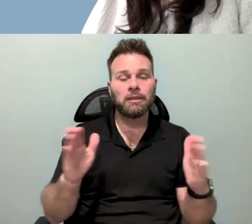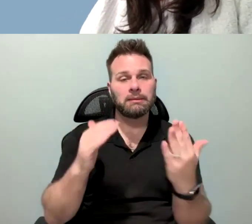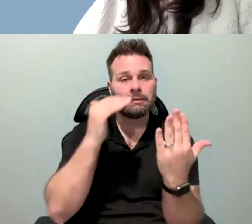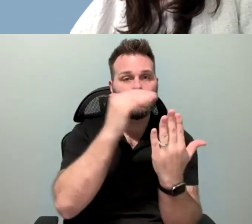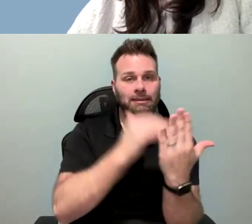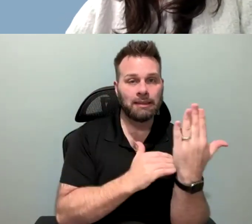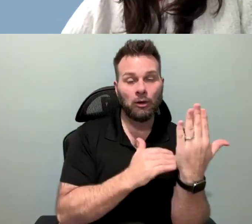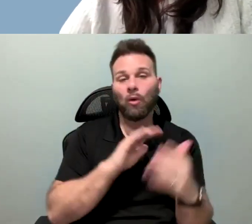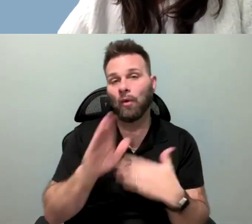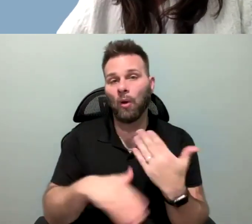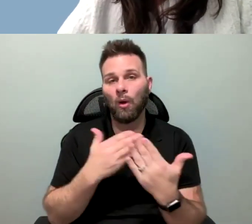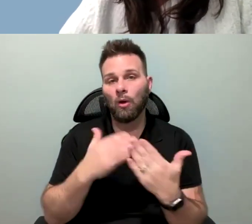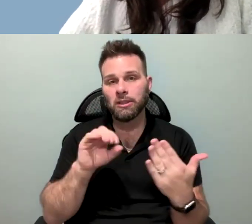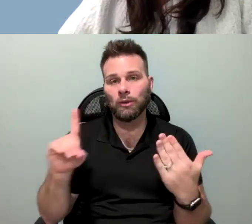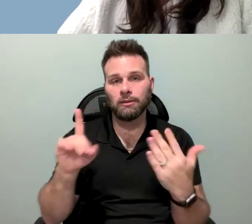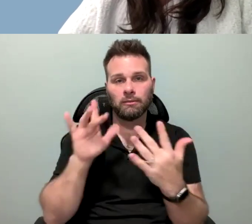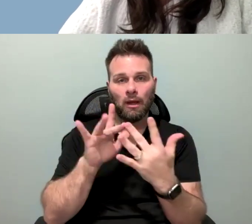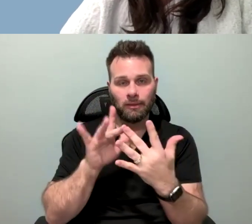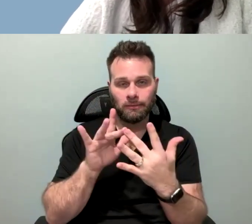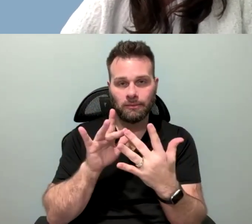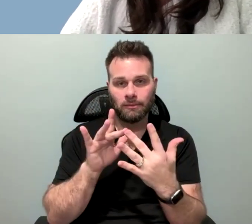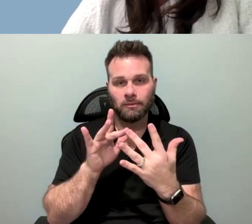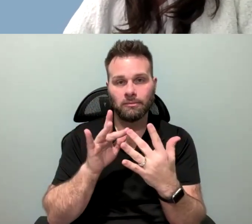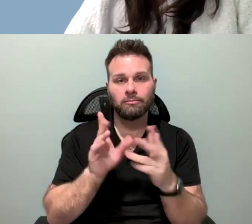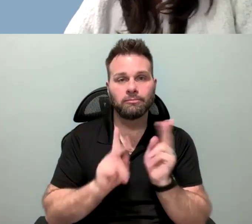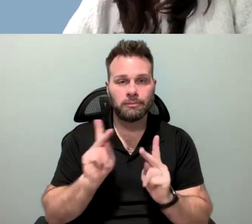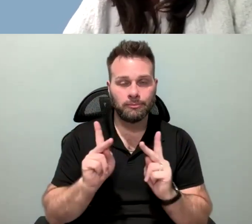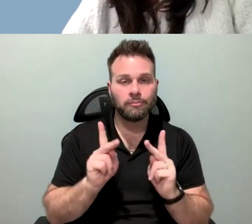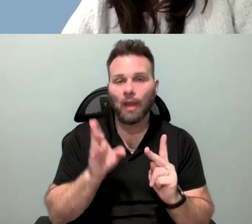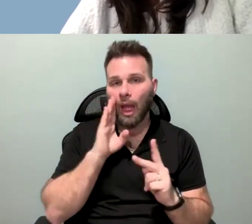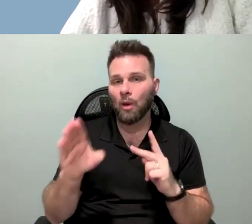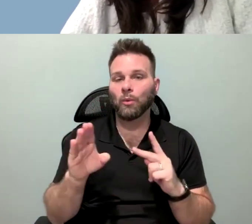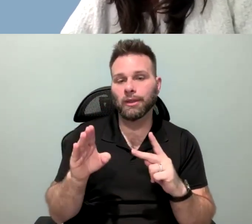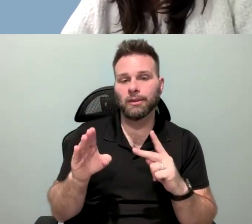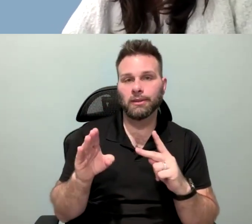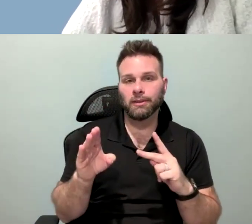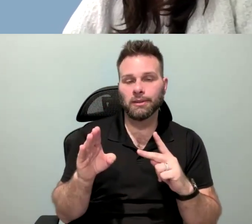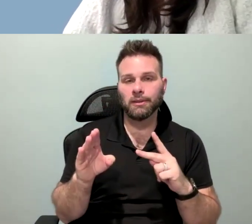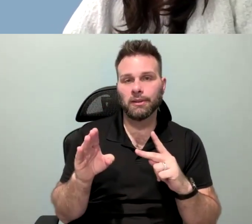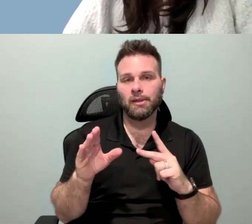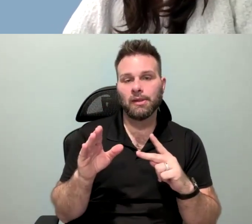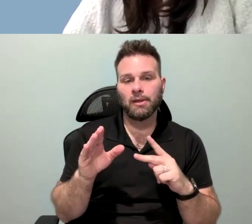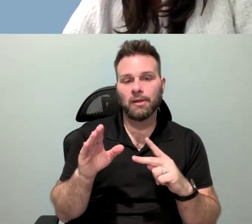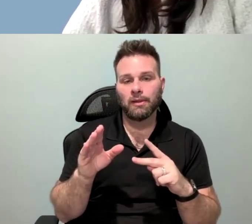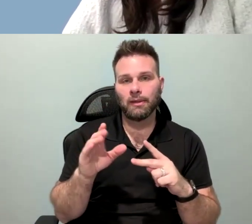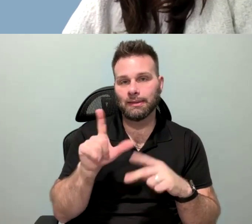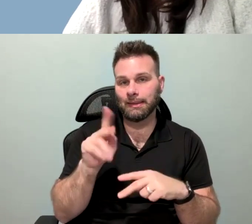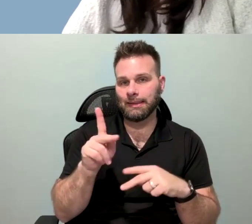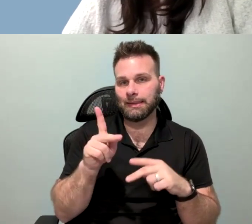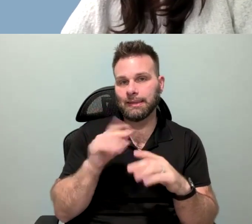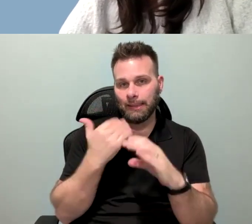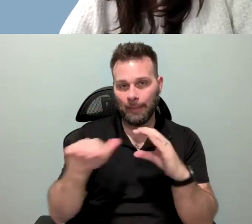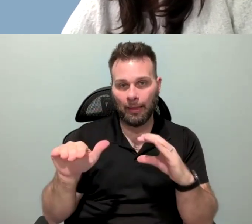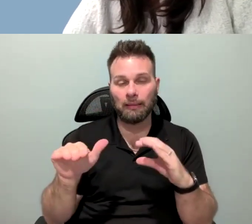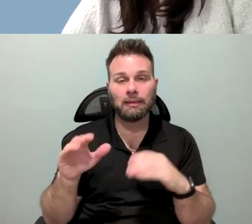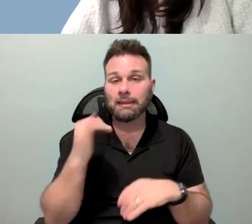well. So I'll put a link in the follow-up email. Definitely, if your municipality is not listed there, please fill